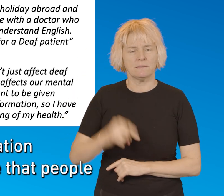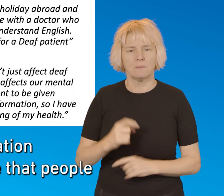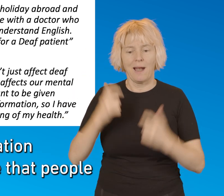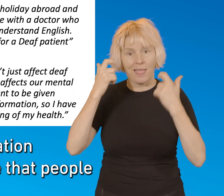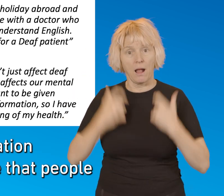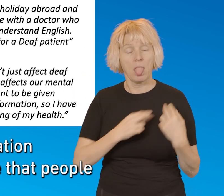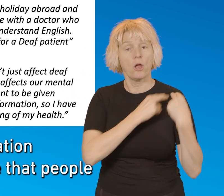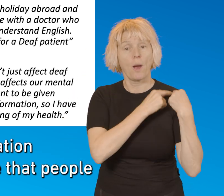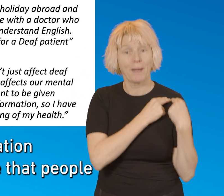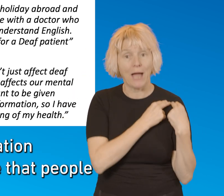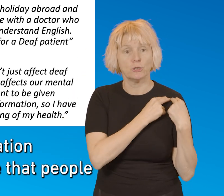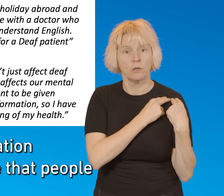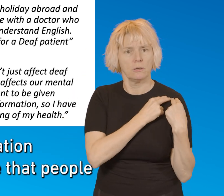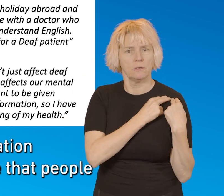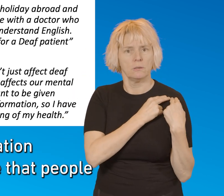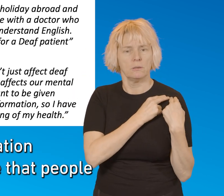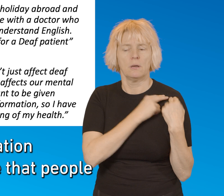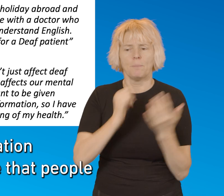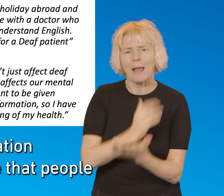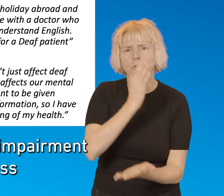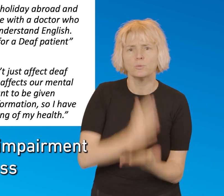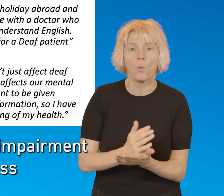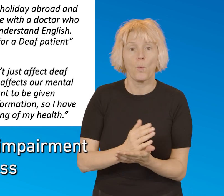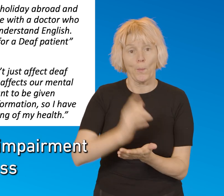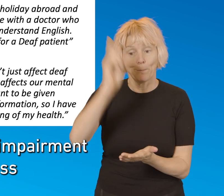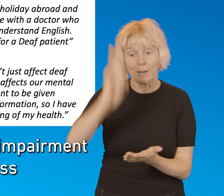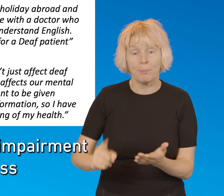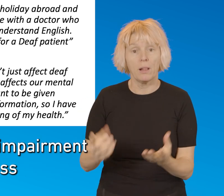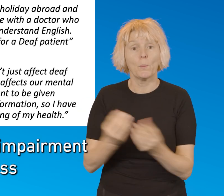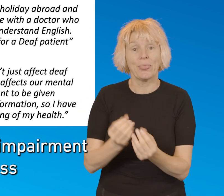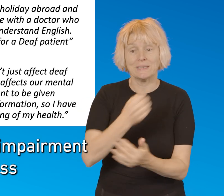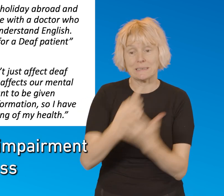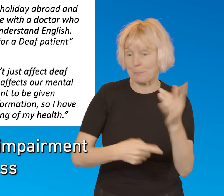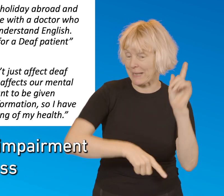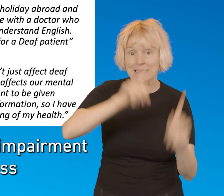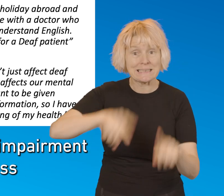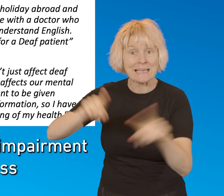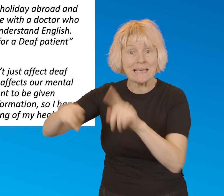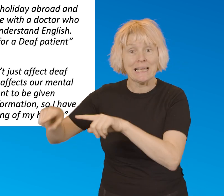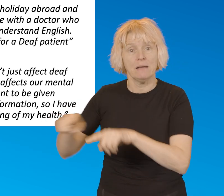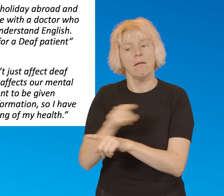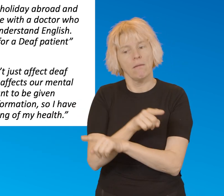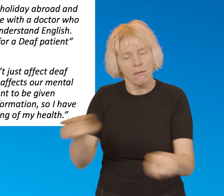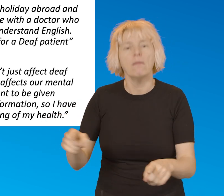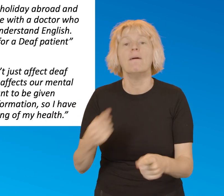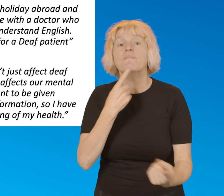is a legal obligation that aims to make sure that people who have a disability, impairment or sensory loss